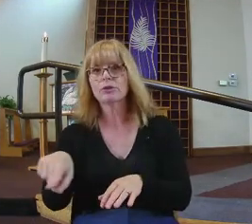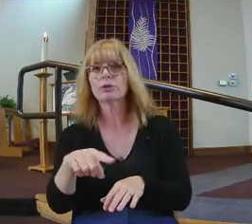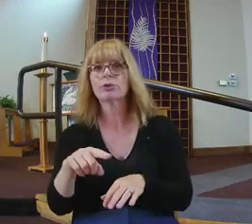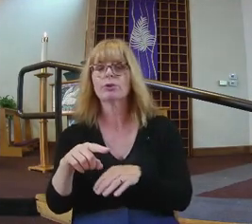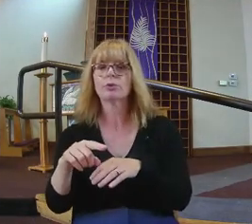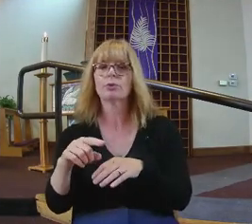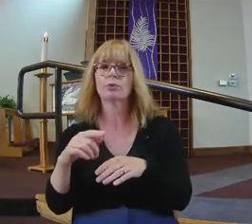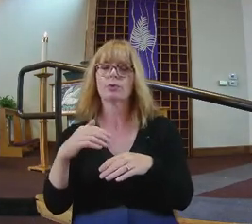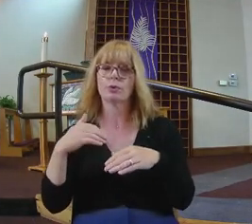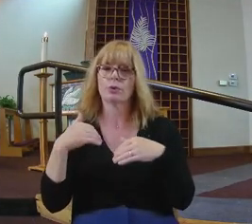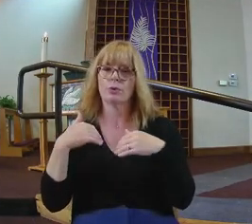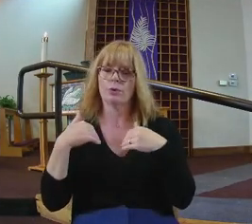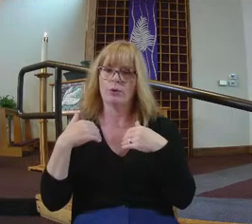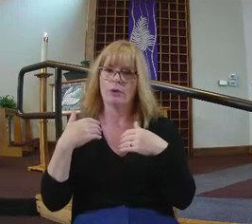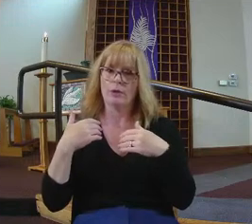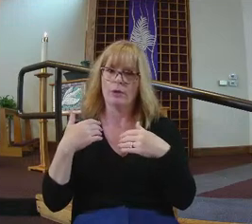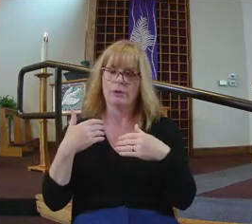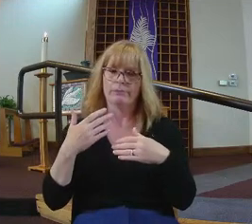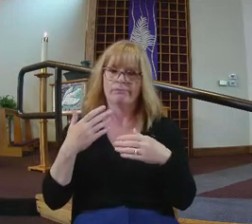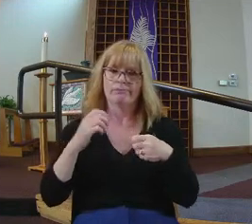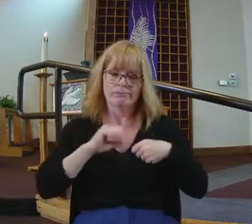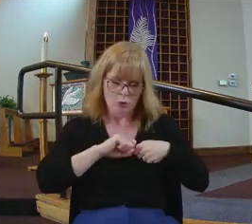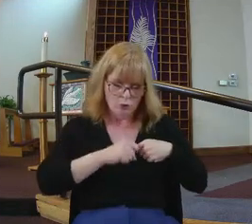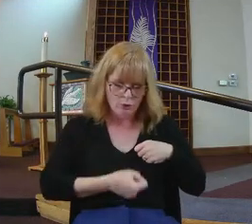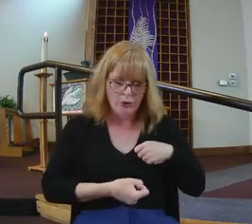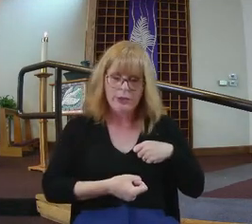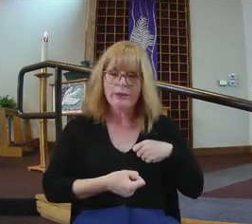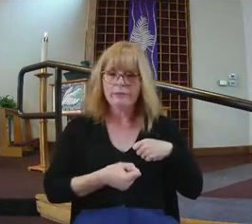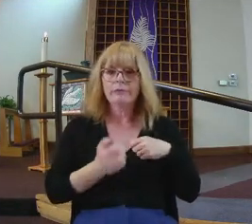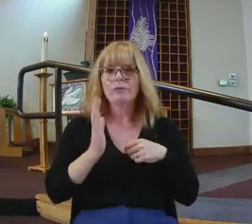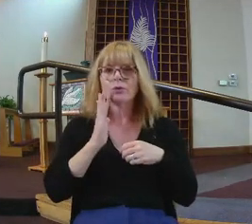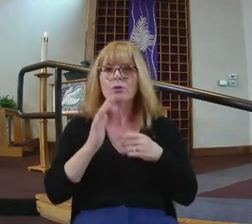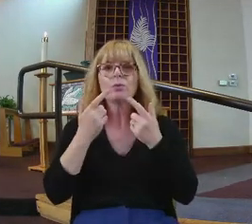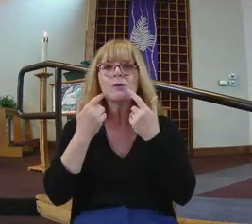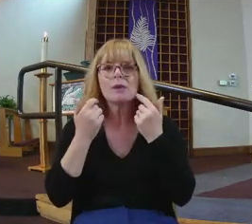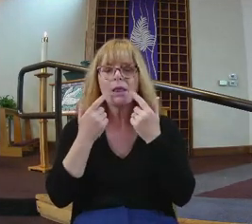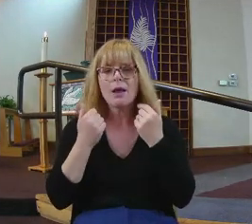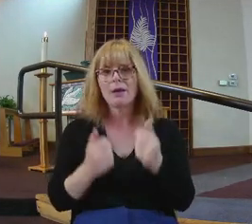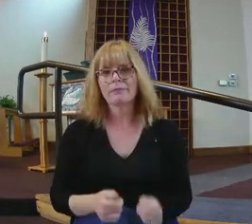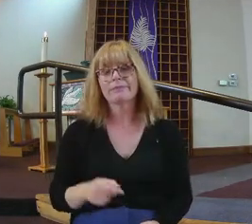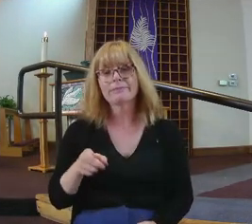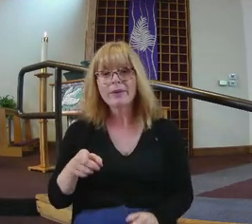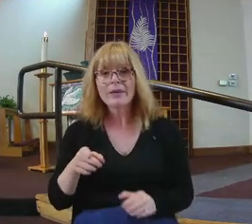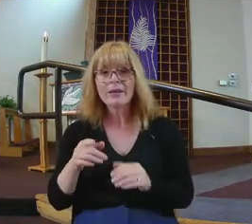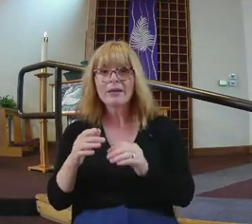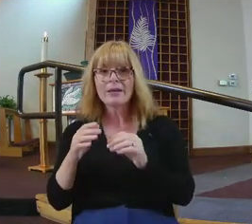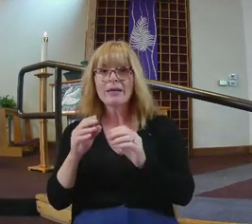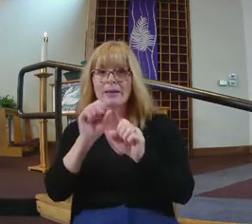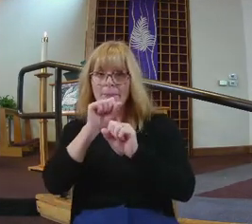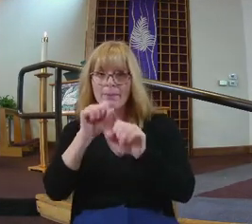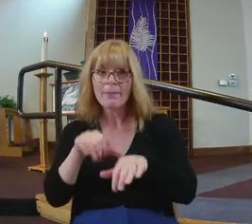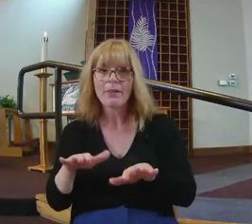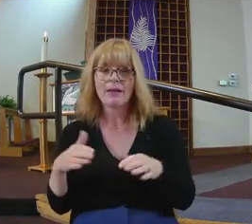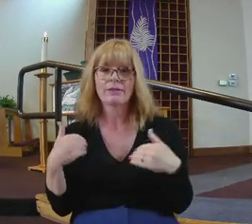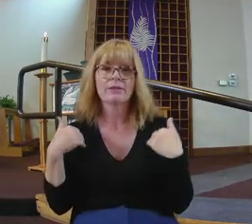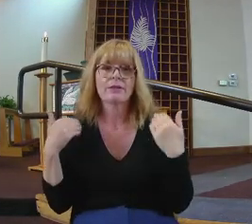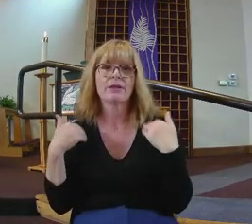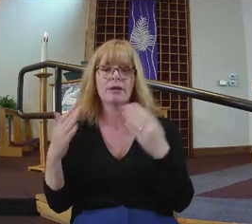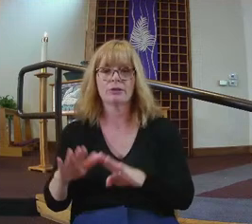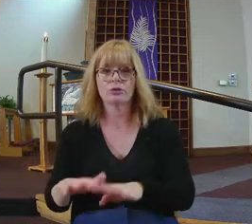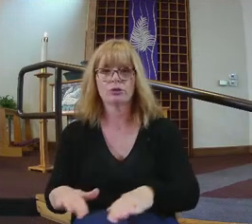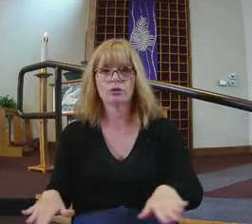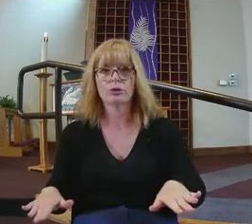for you will laugh. He blessed little children whose parents brought him and